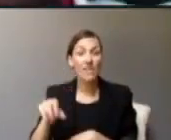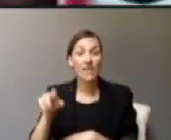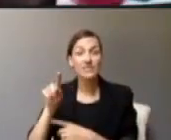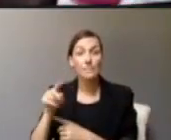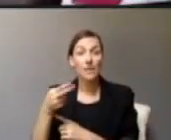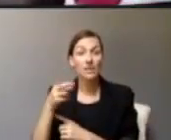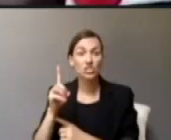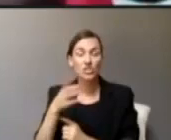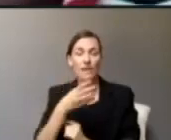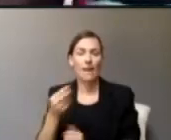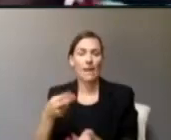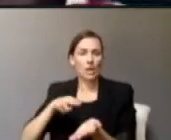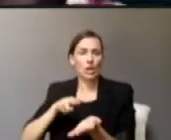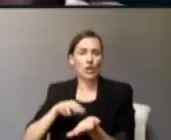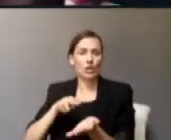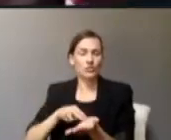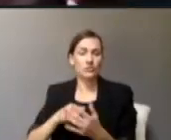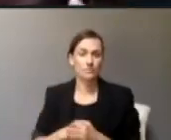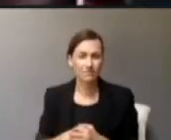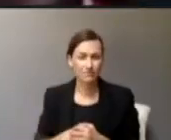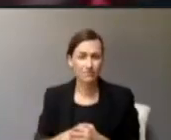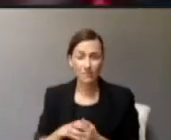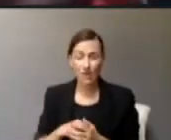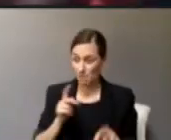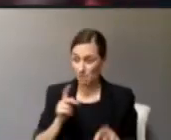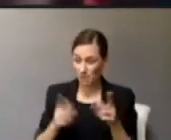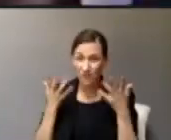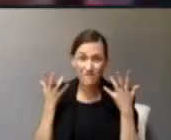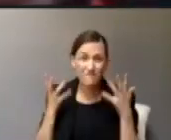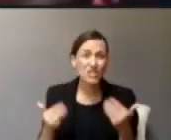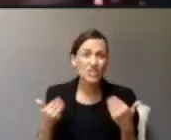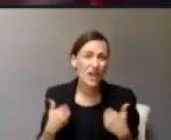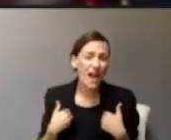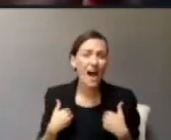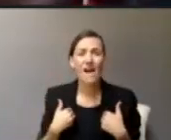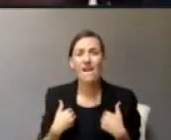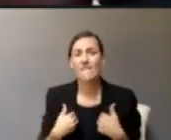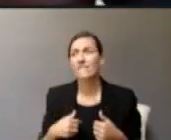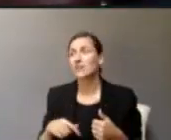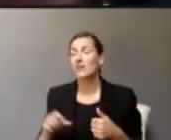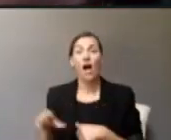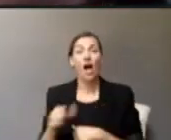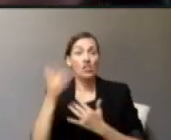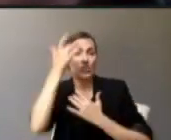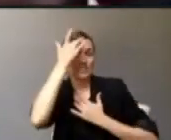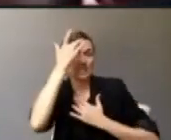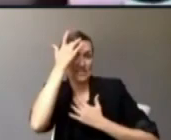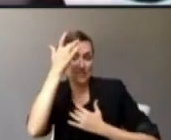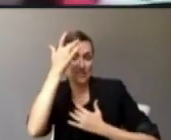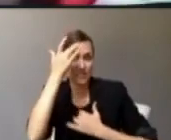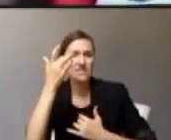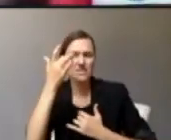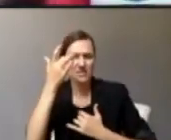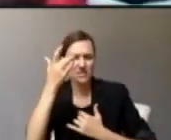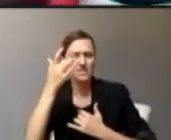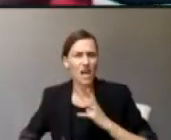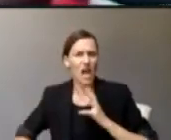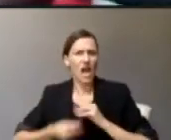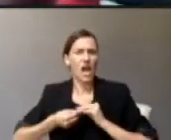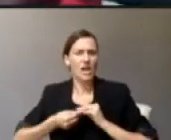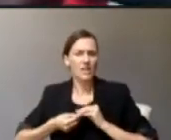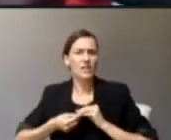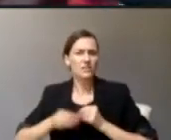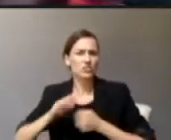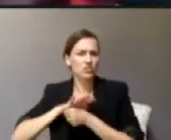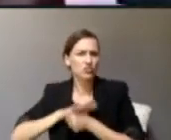nurse. You know, how's it affecting people who already have to deal with their hypertension or their cancer or their diabetes or their asthma? So, you know, that's an area